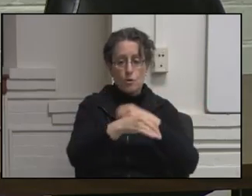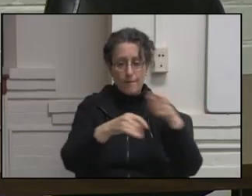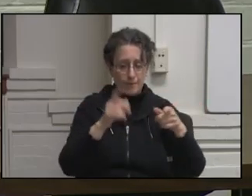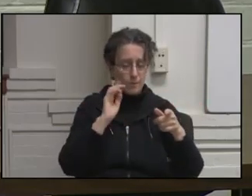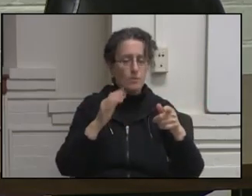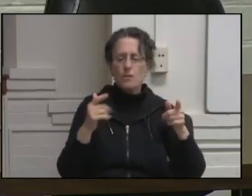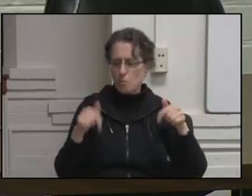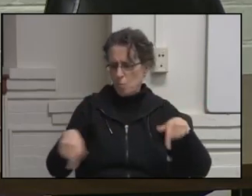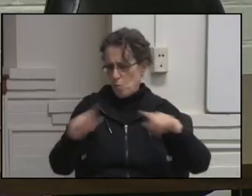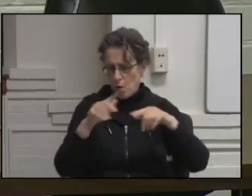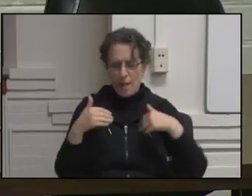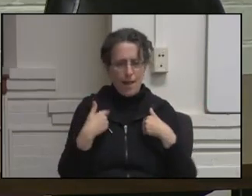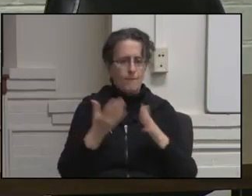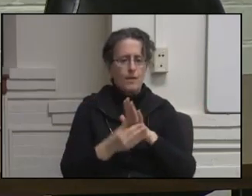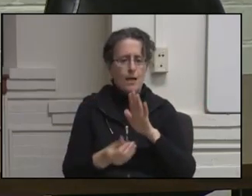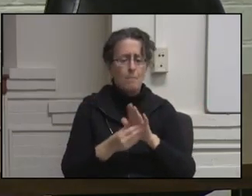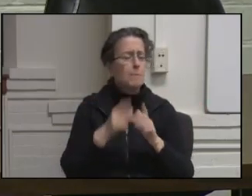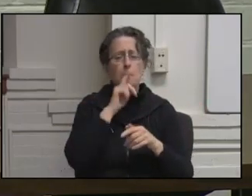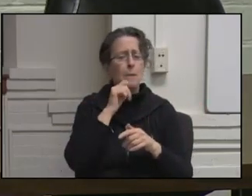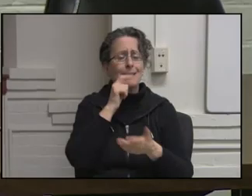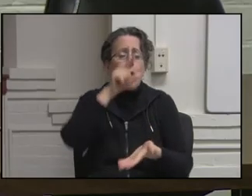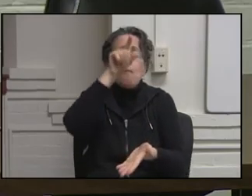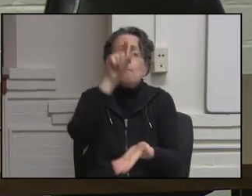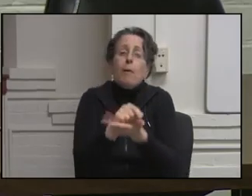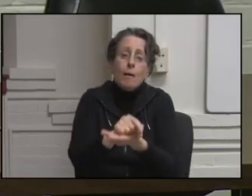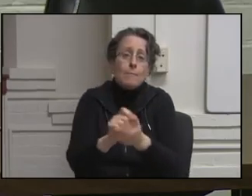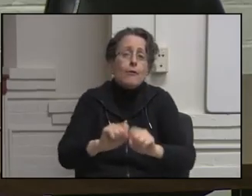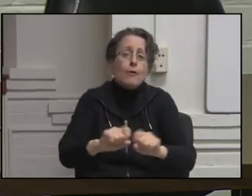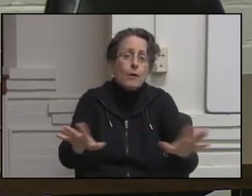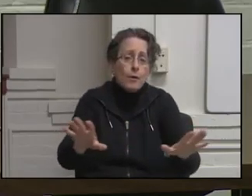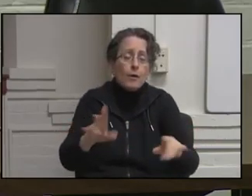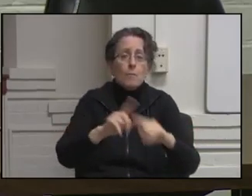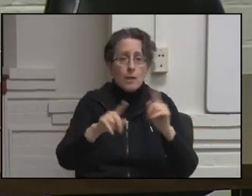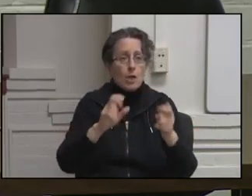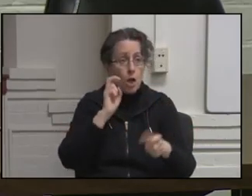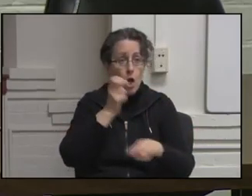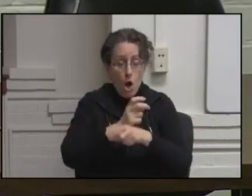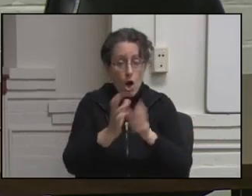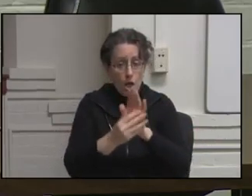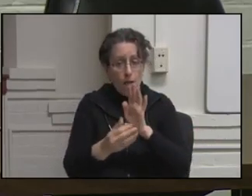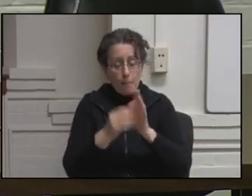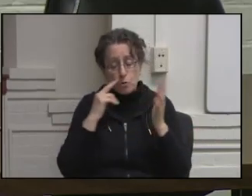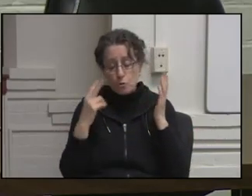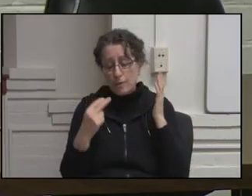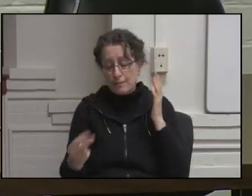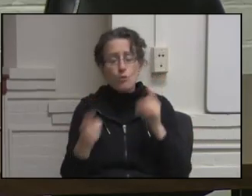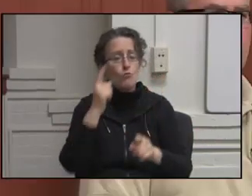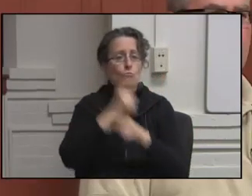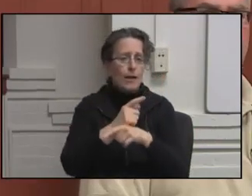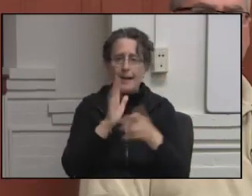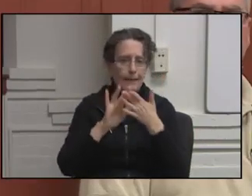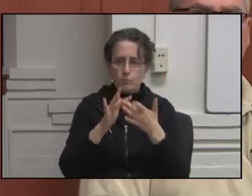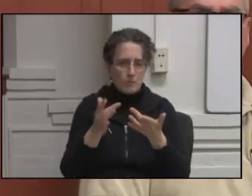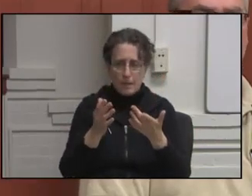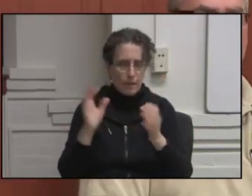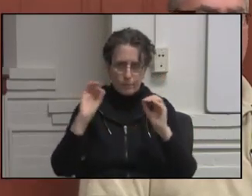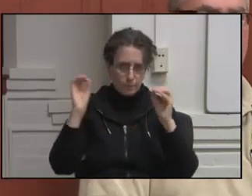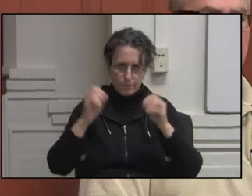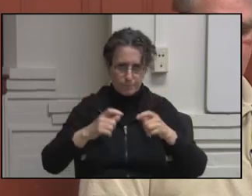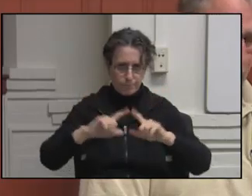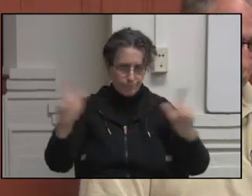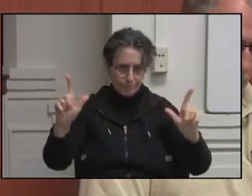not published per se, but you're welcome to look at it. Oh, so it would be hard copy, but not available on the internet. Yeah. Cool. Thank you. You're